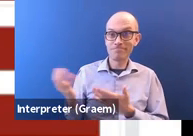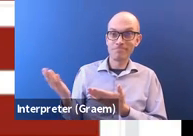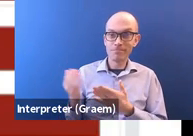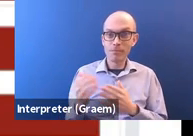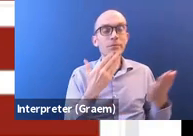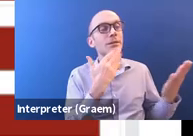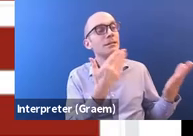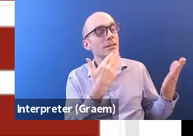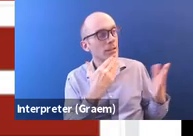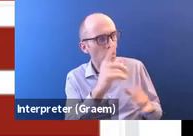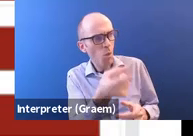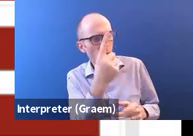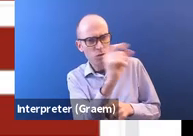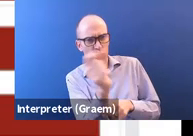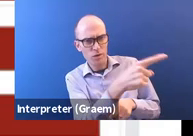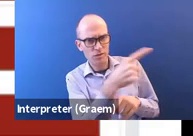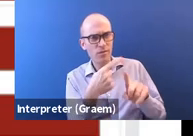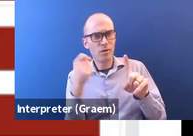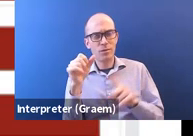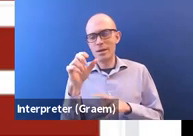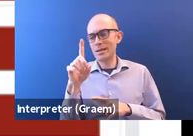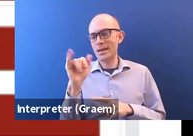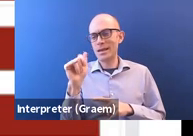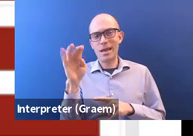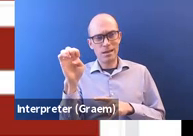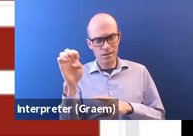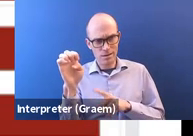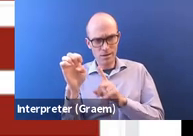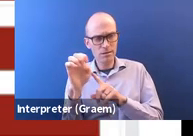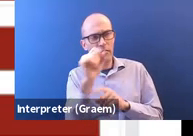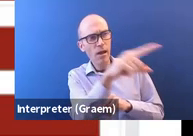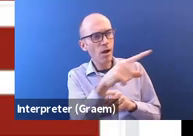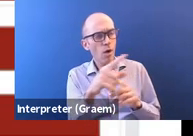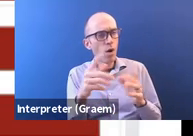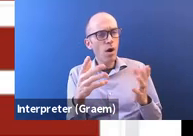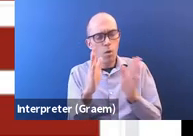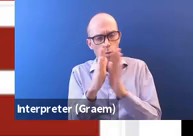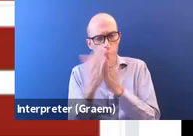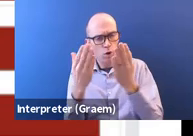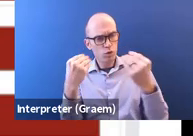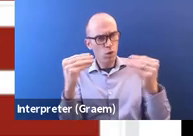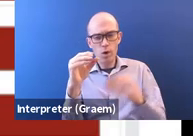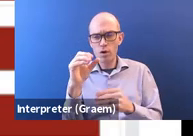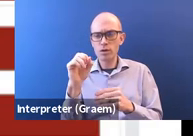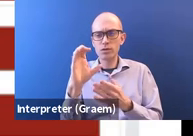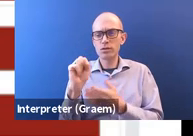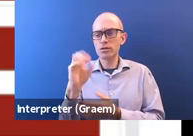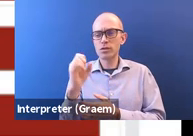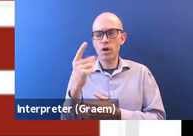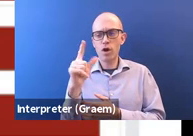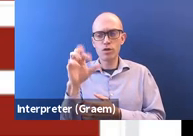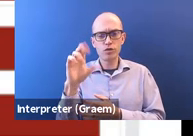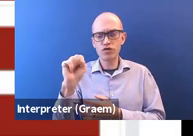one question from Diana, and she's asking, what's the bookstore scholarship and how do we apply? So that,